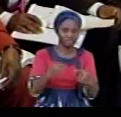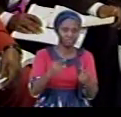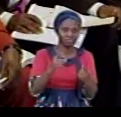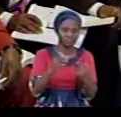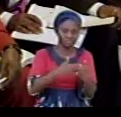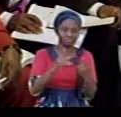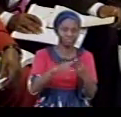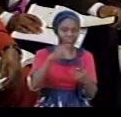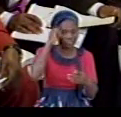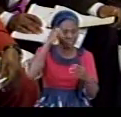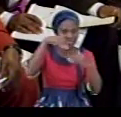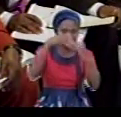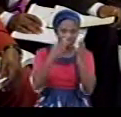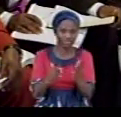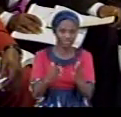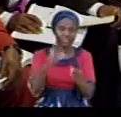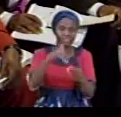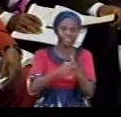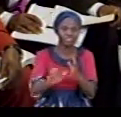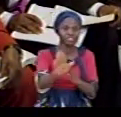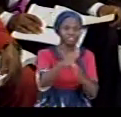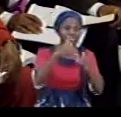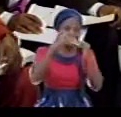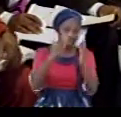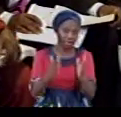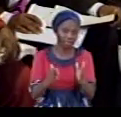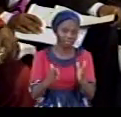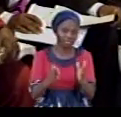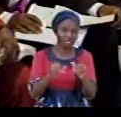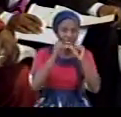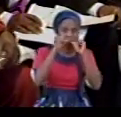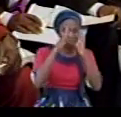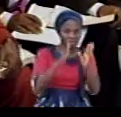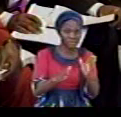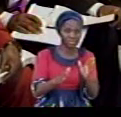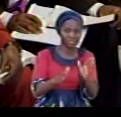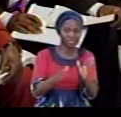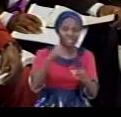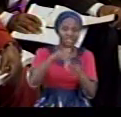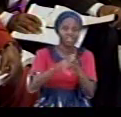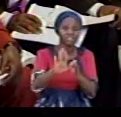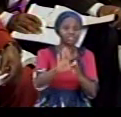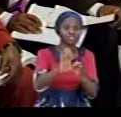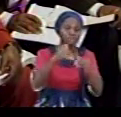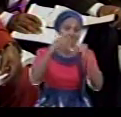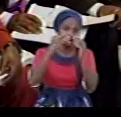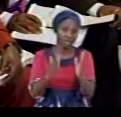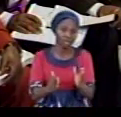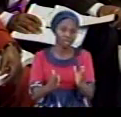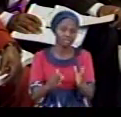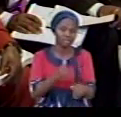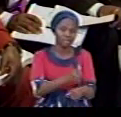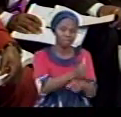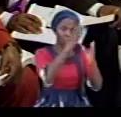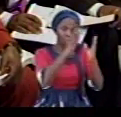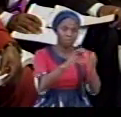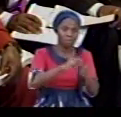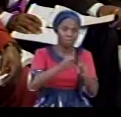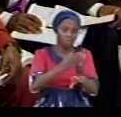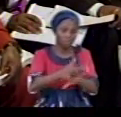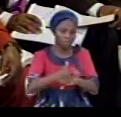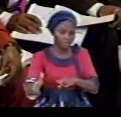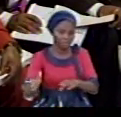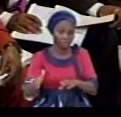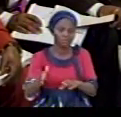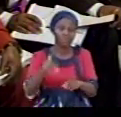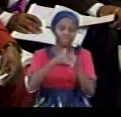blessing, in your house, restoration, in your house, mountain moving away. And